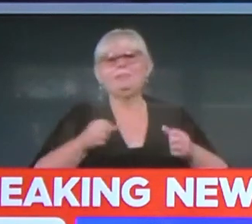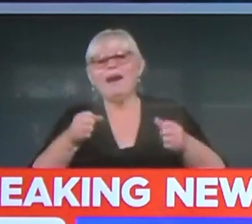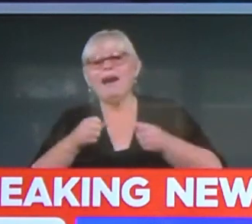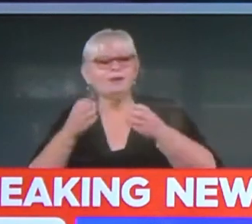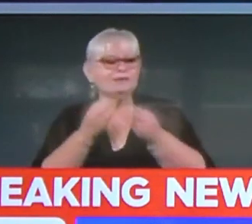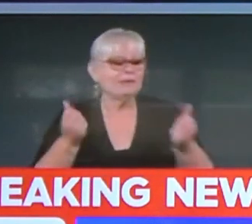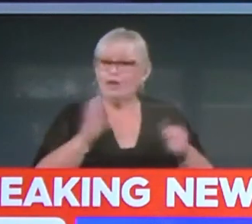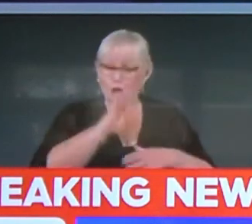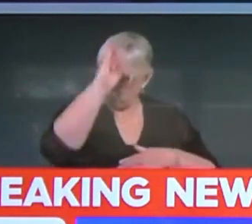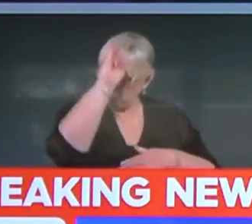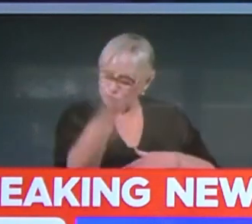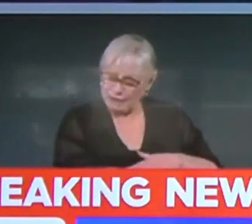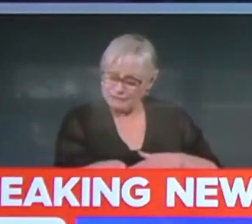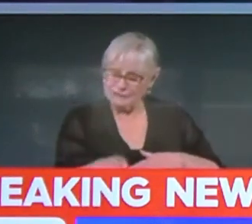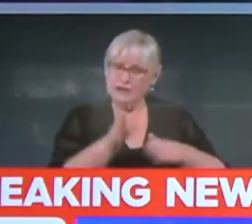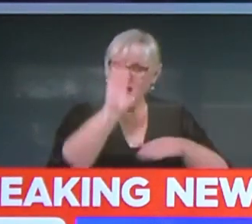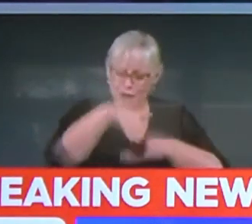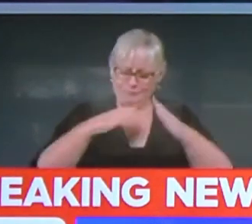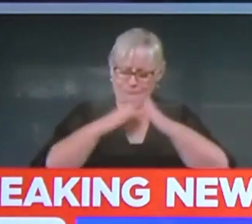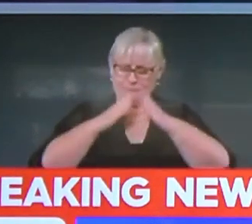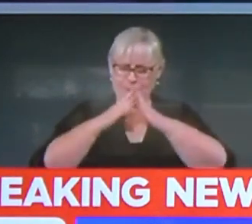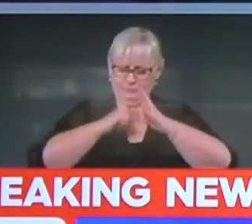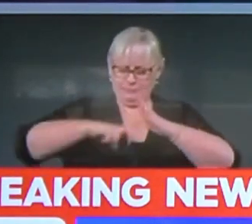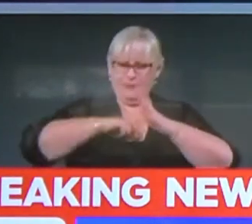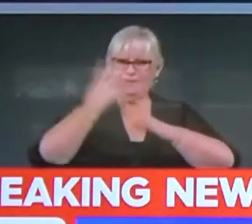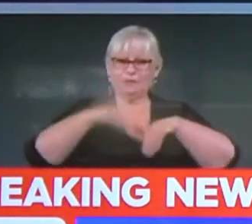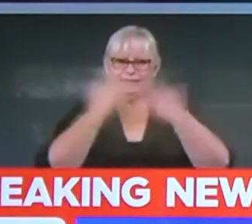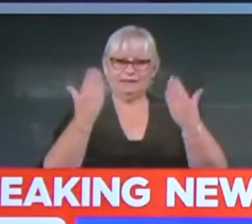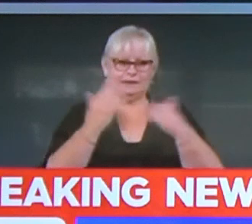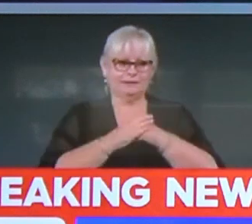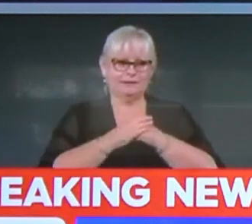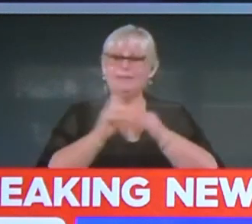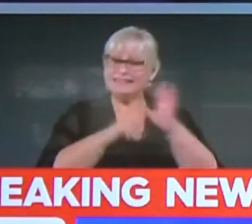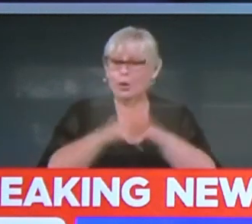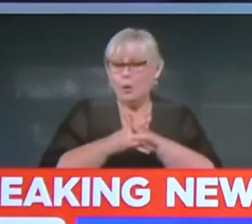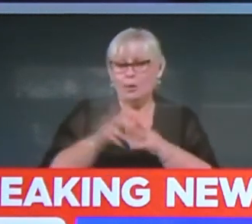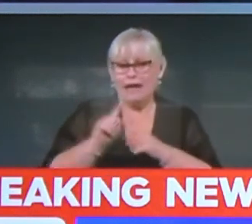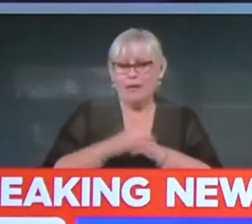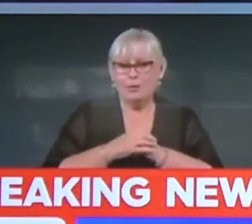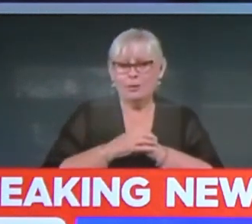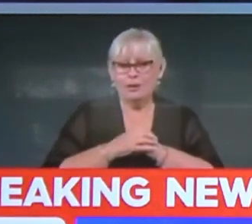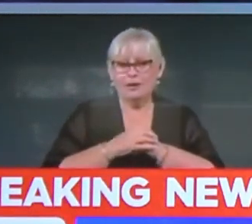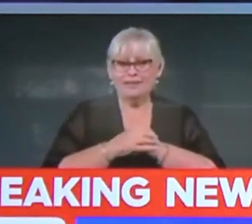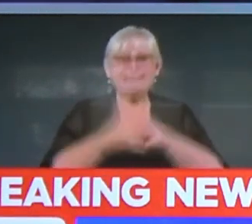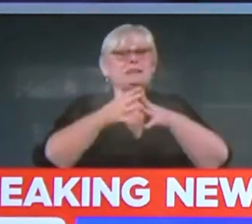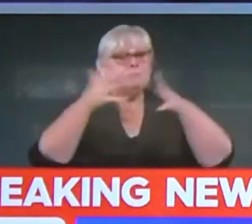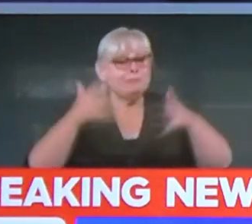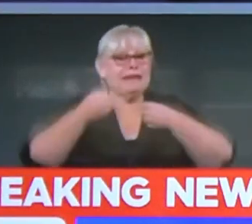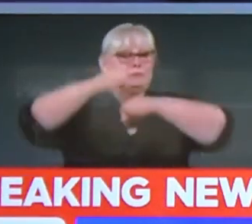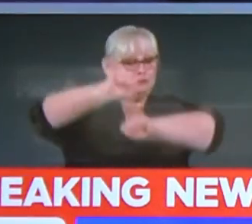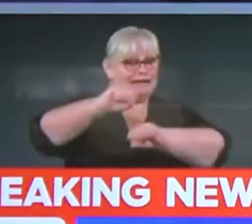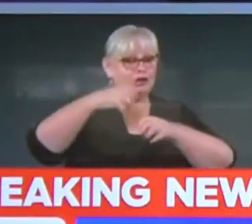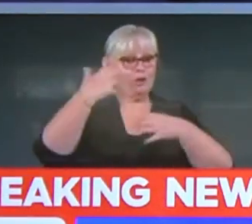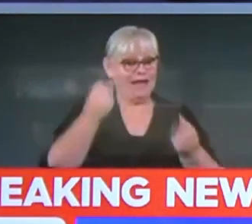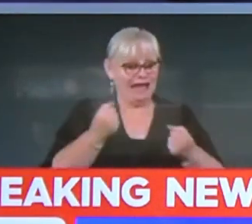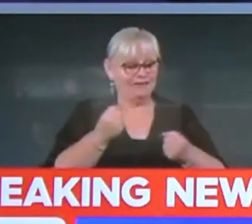go straight home and you self-isolate for 14 days. That is the law, and that is the major protection that we